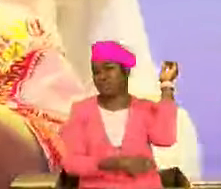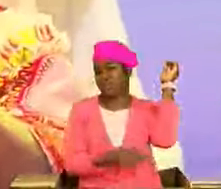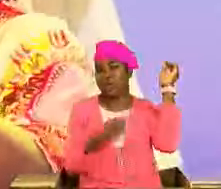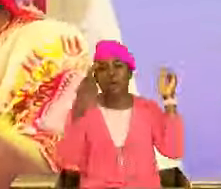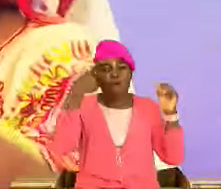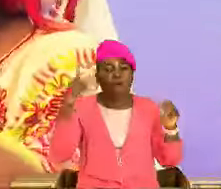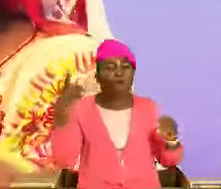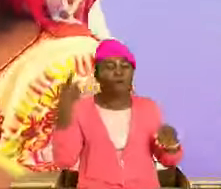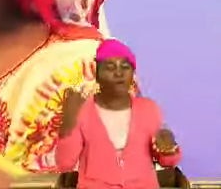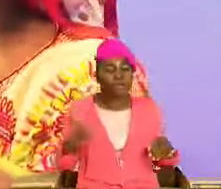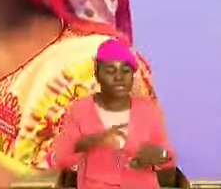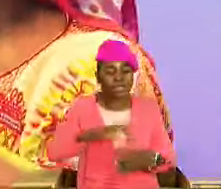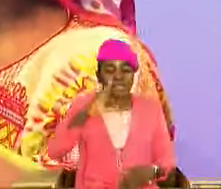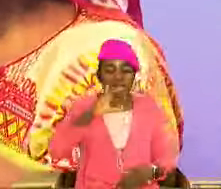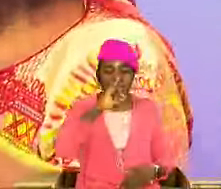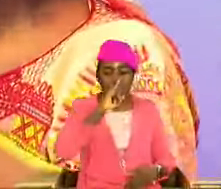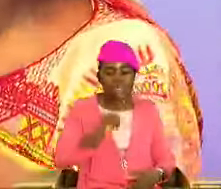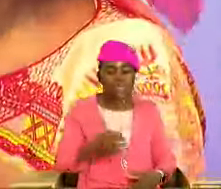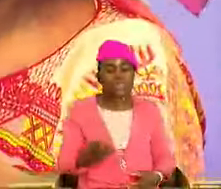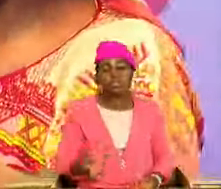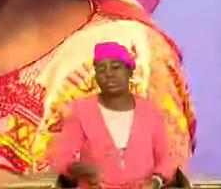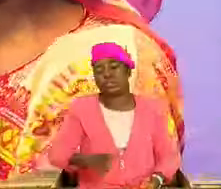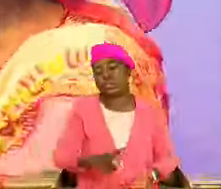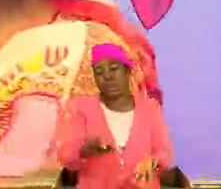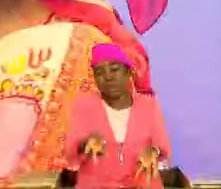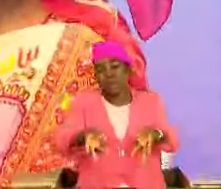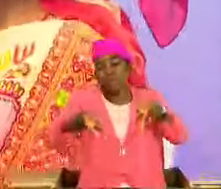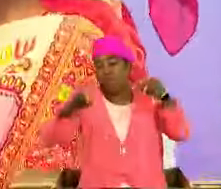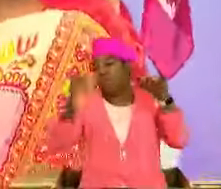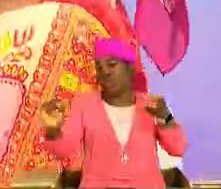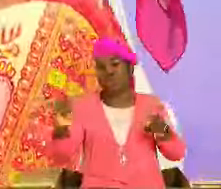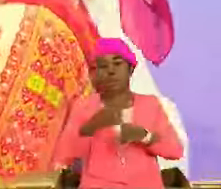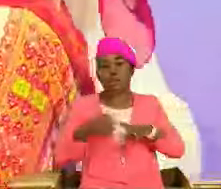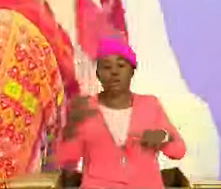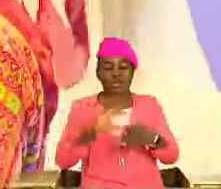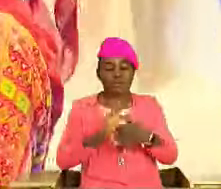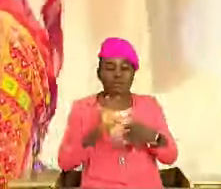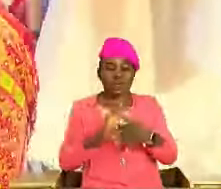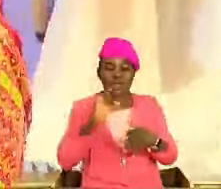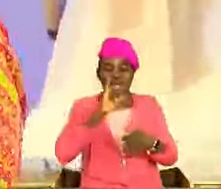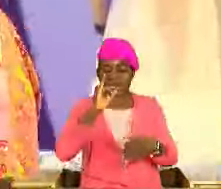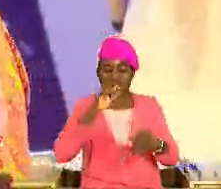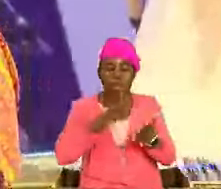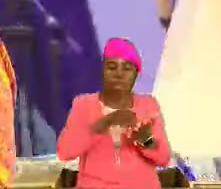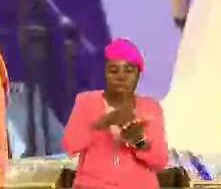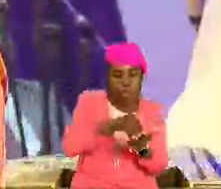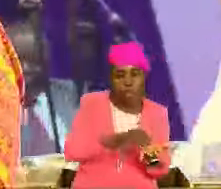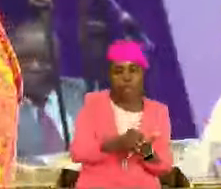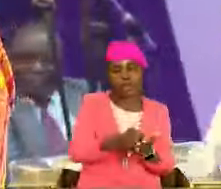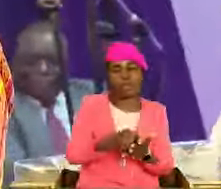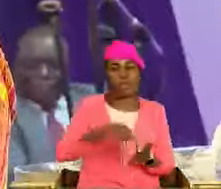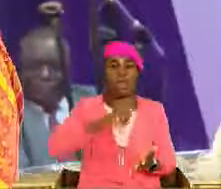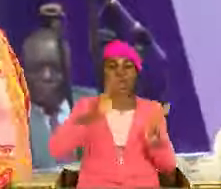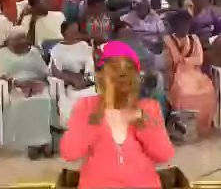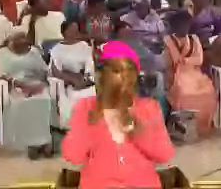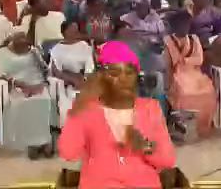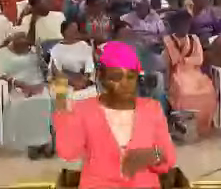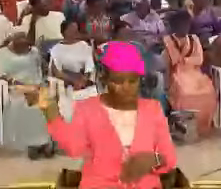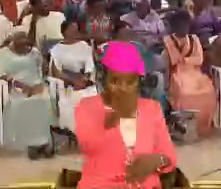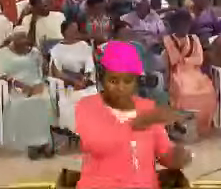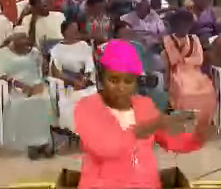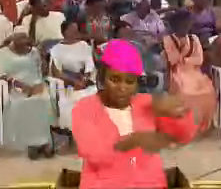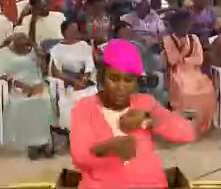flesh is weak I pray for us today that the devil will not take away our miracles in the name